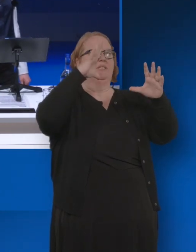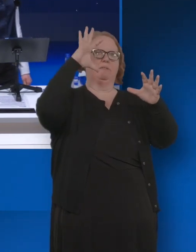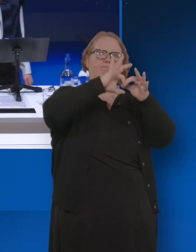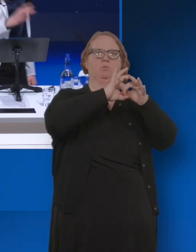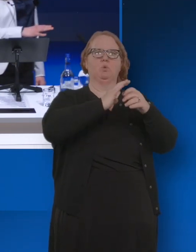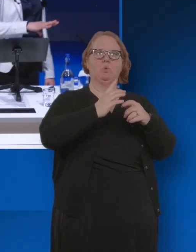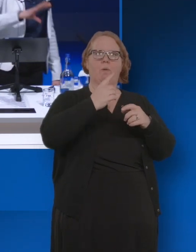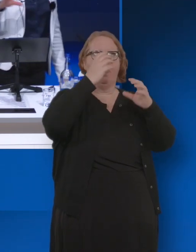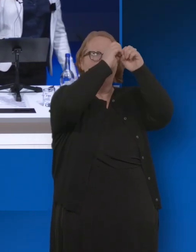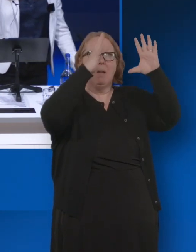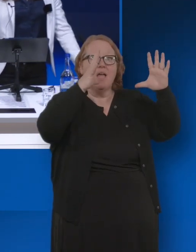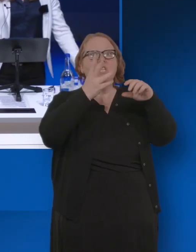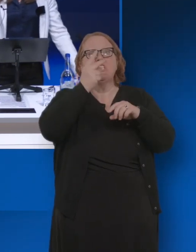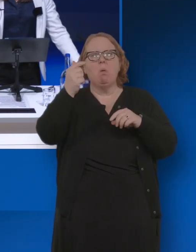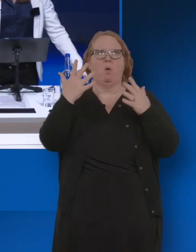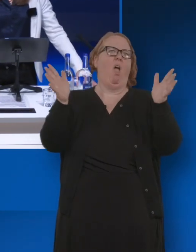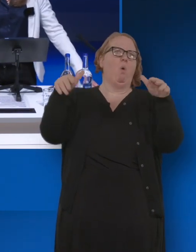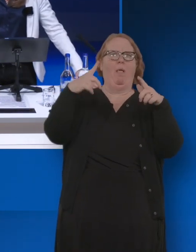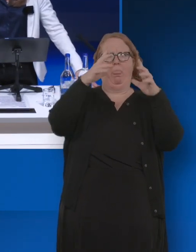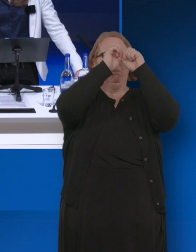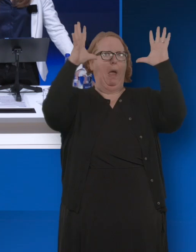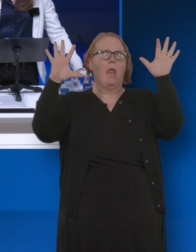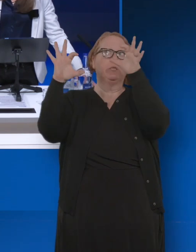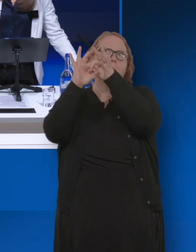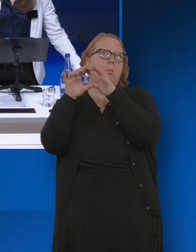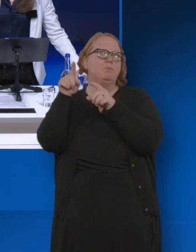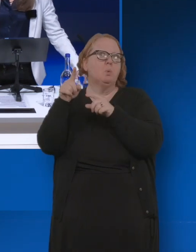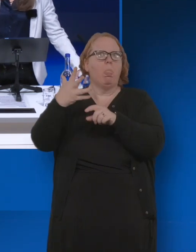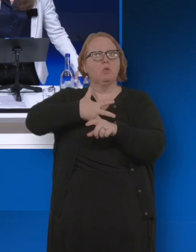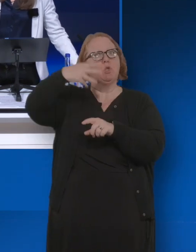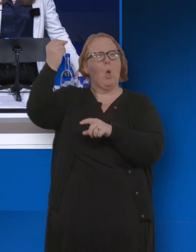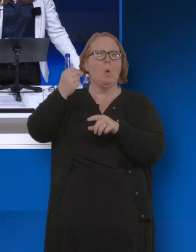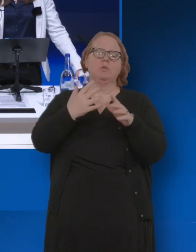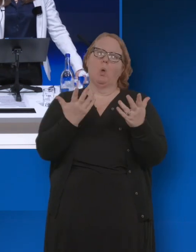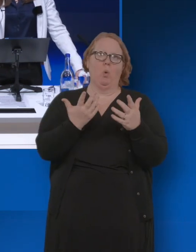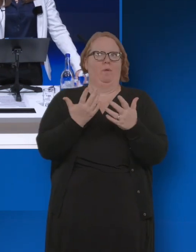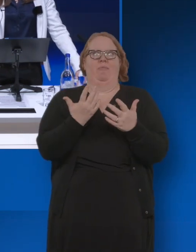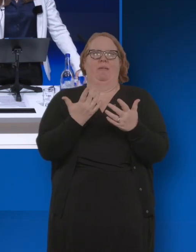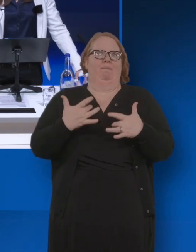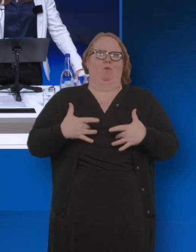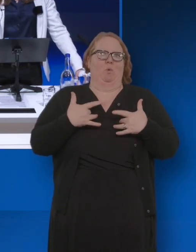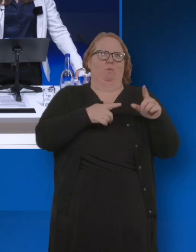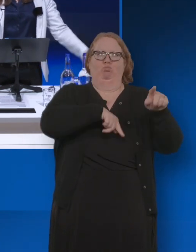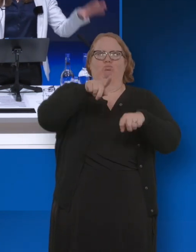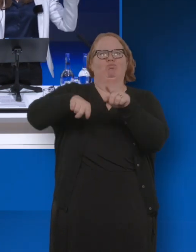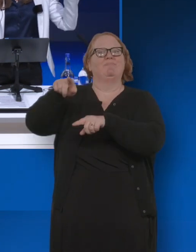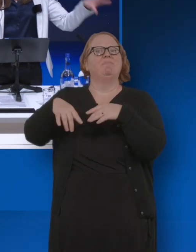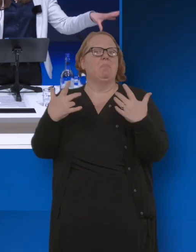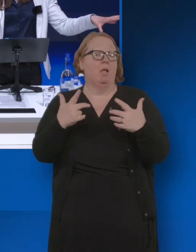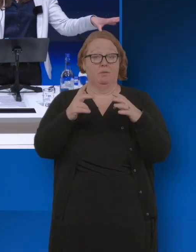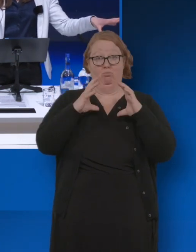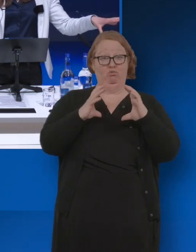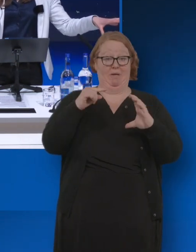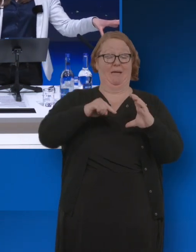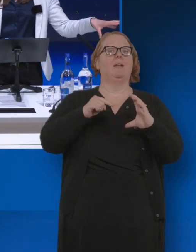might say that the mind is a property of the soul. It depends who you ask, is the take-home message. But you have a